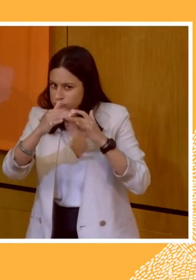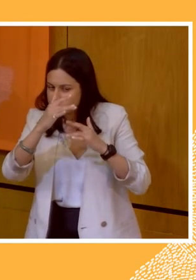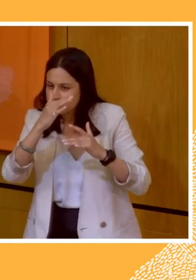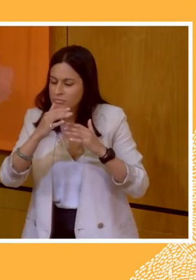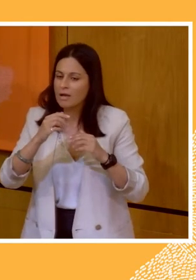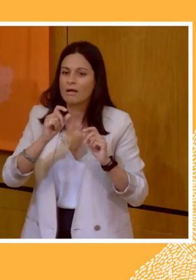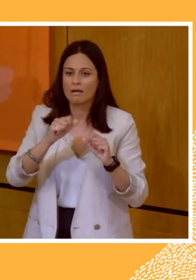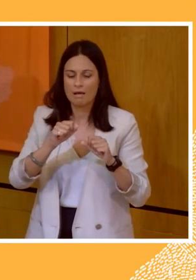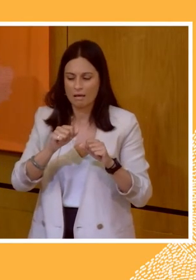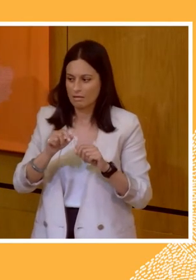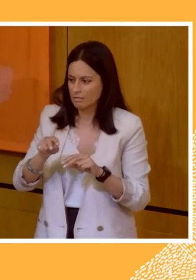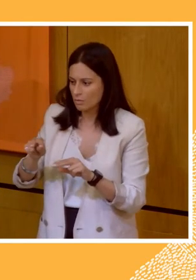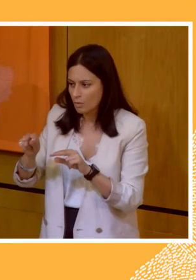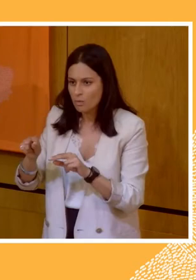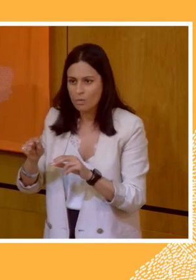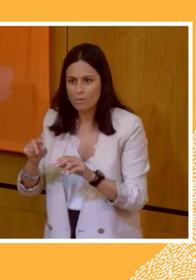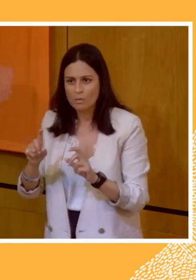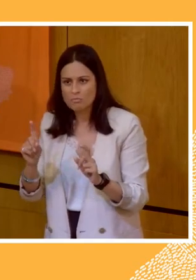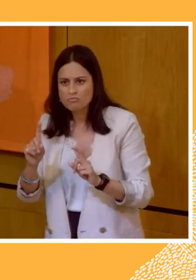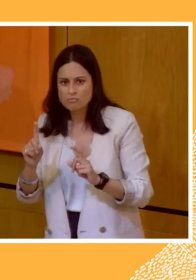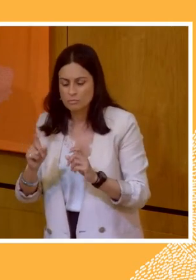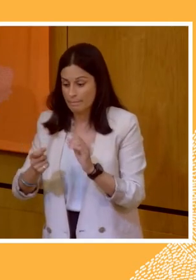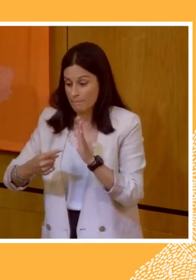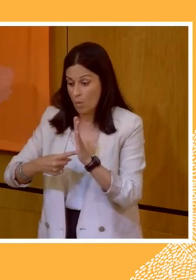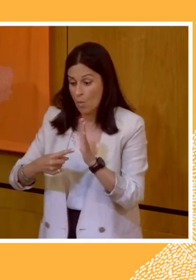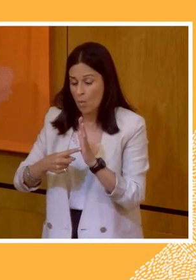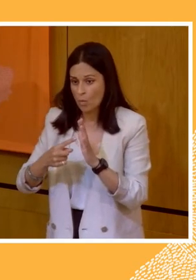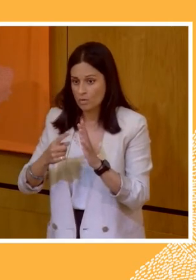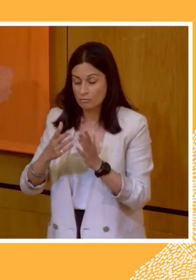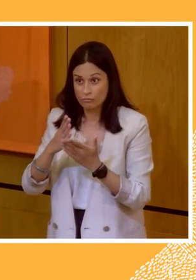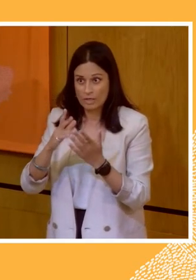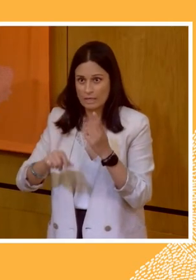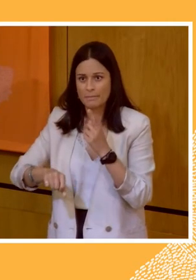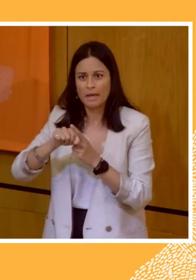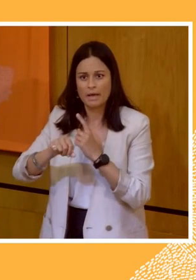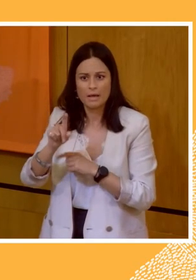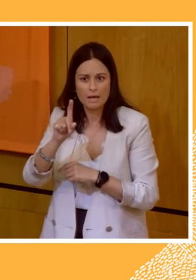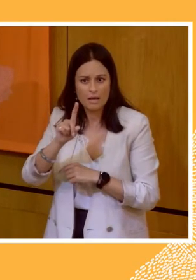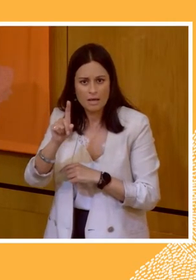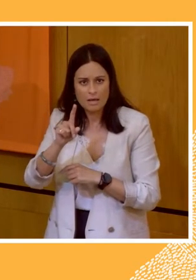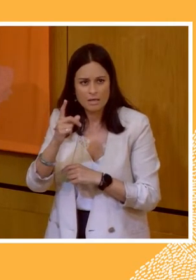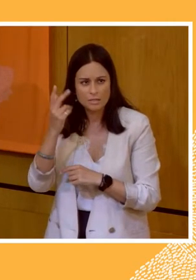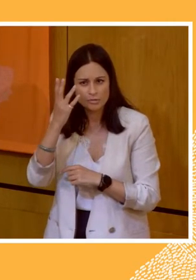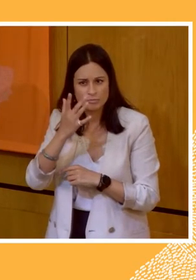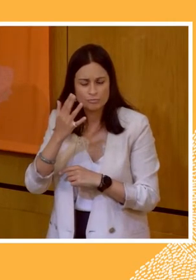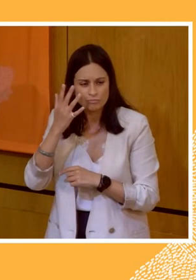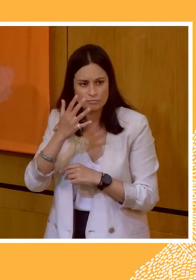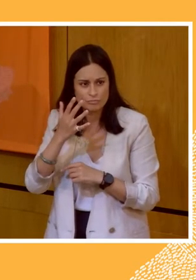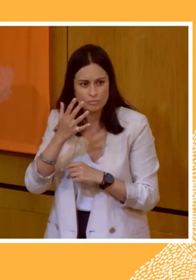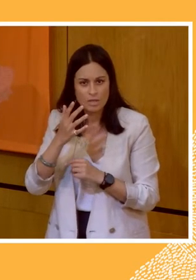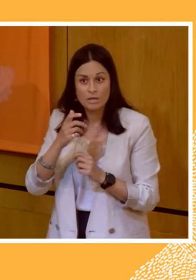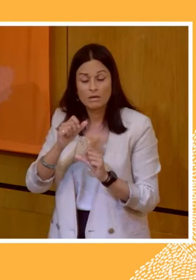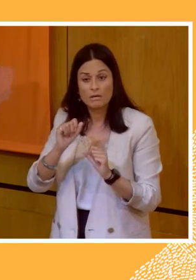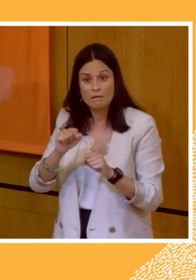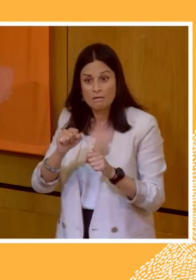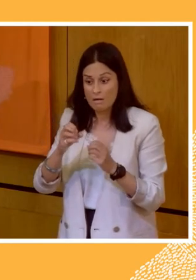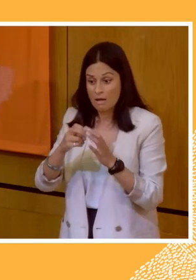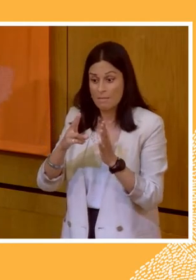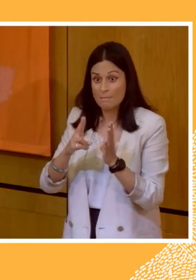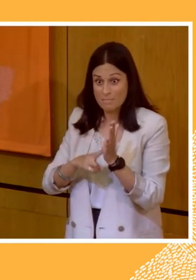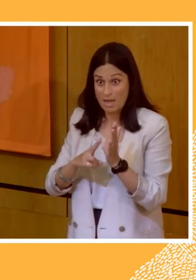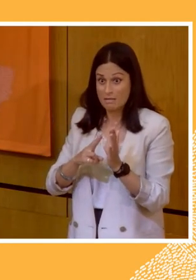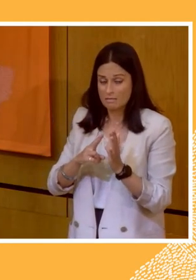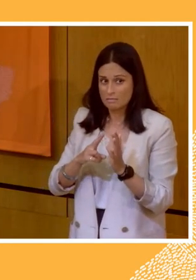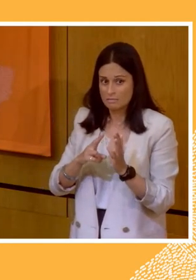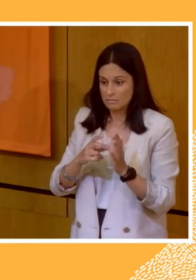And what was really, really important and striking to me was the fact that when we asked